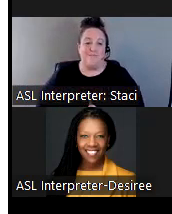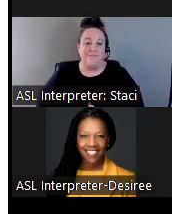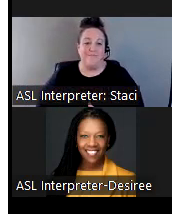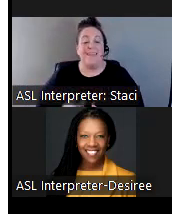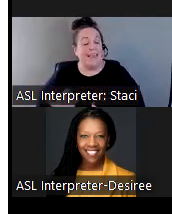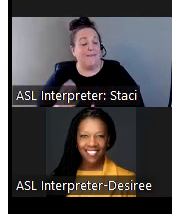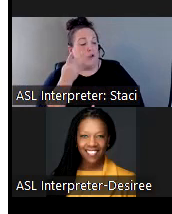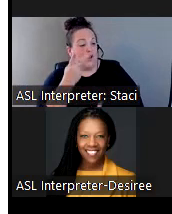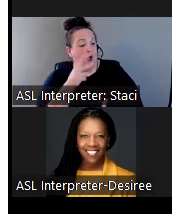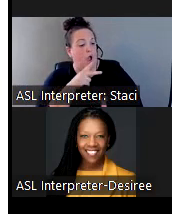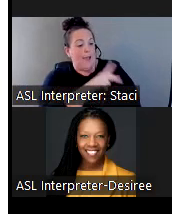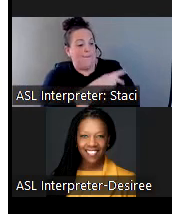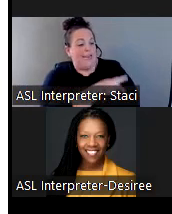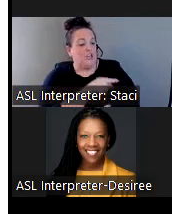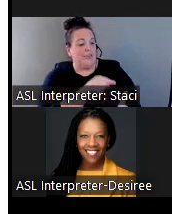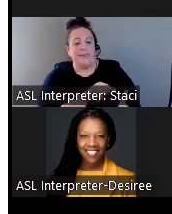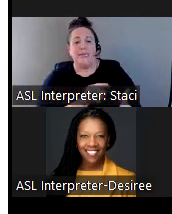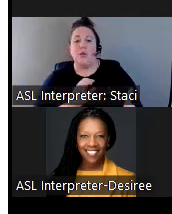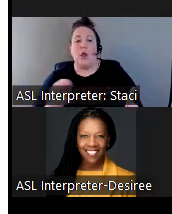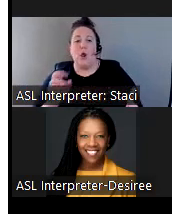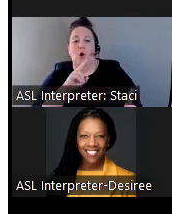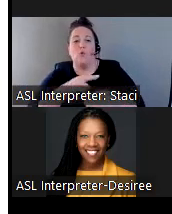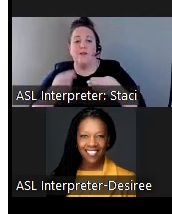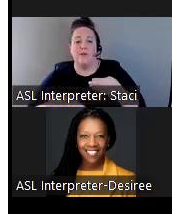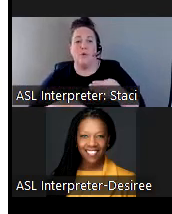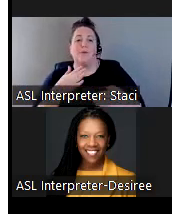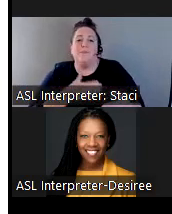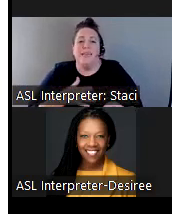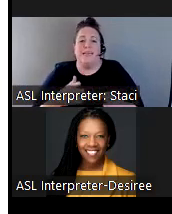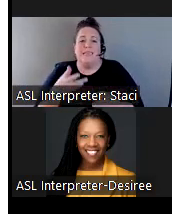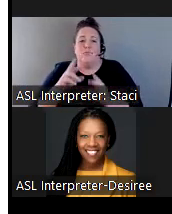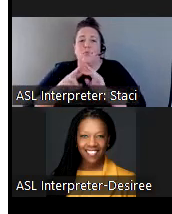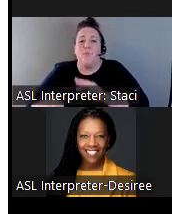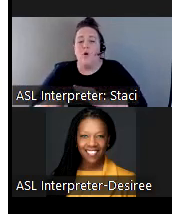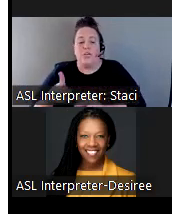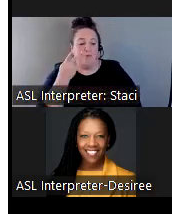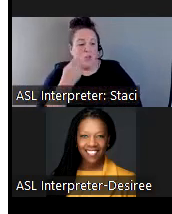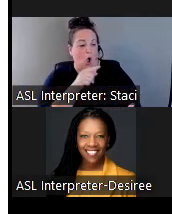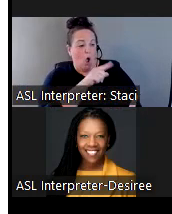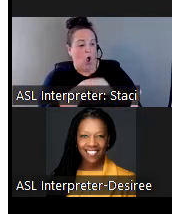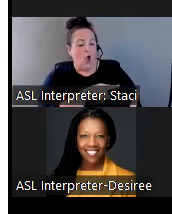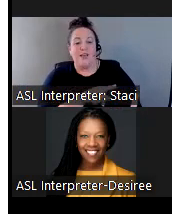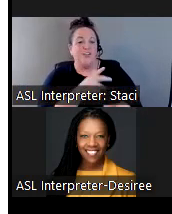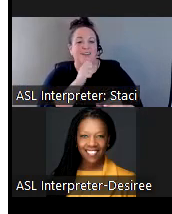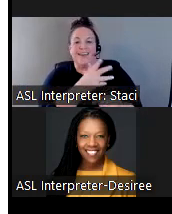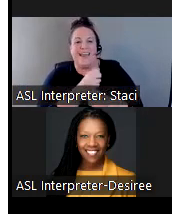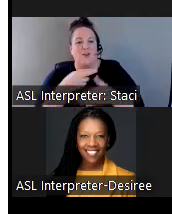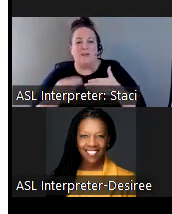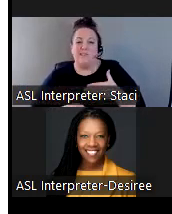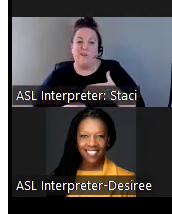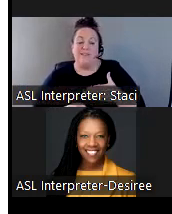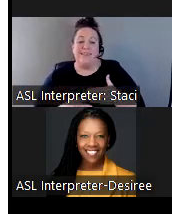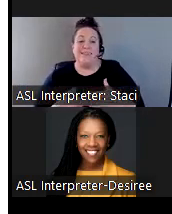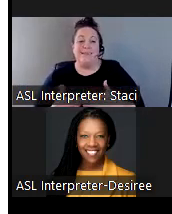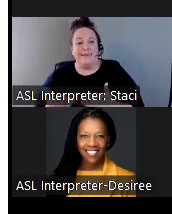a patient and you didn't get any results, please report that you saw the patient and that you didn't get any results that time. At least the